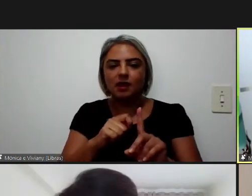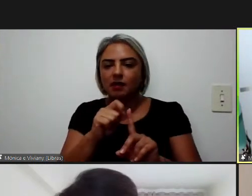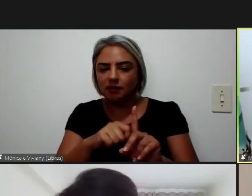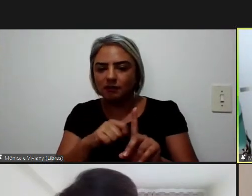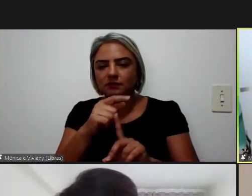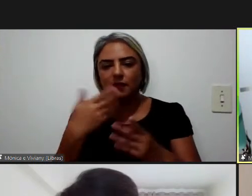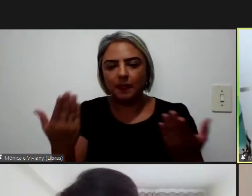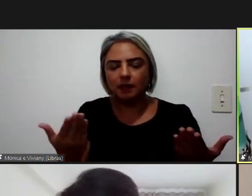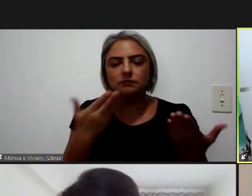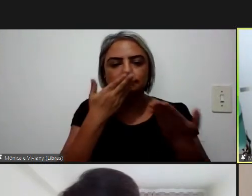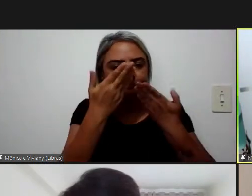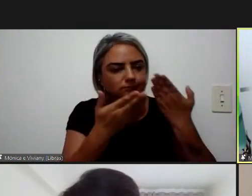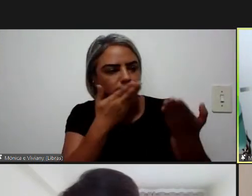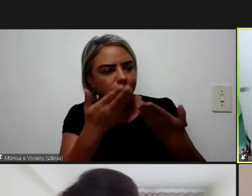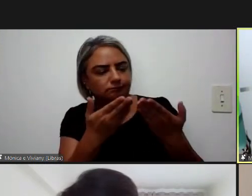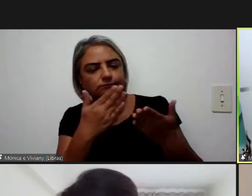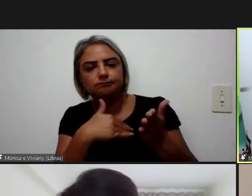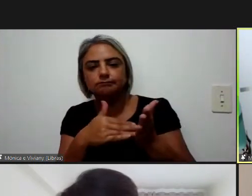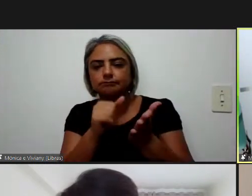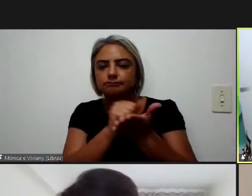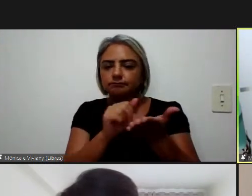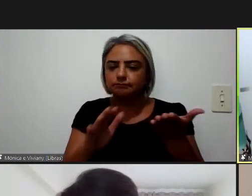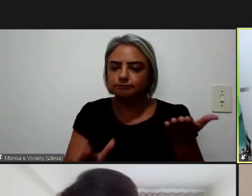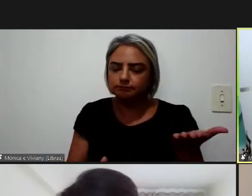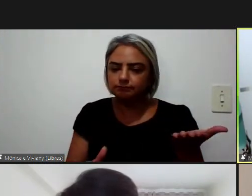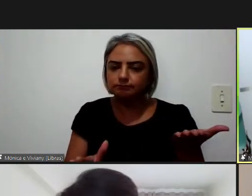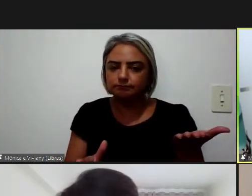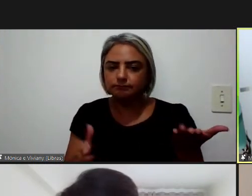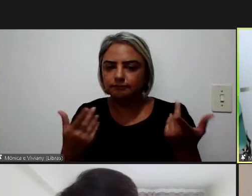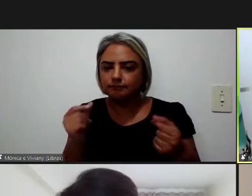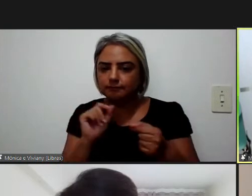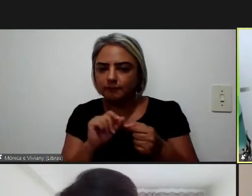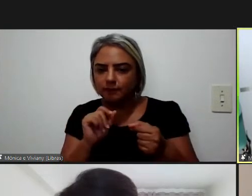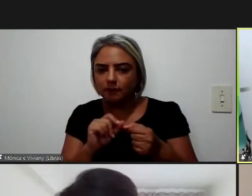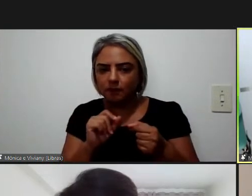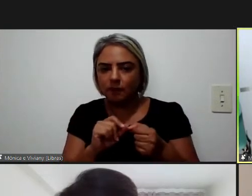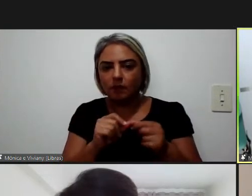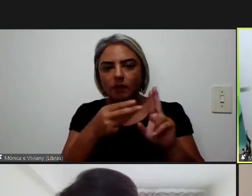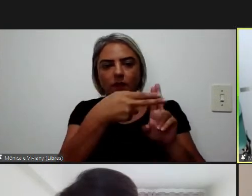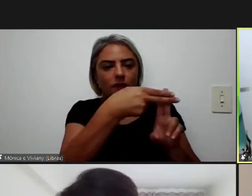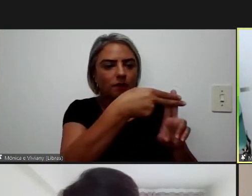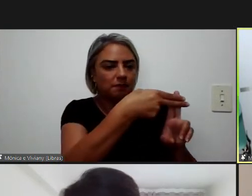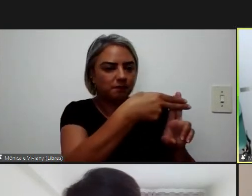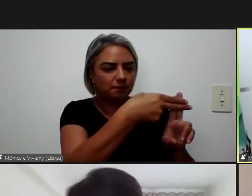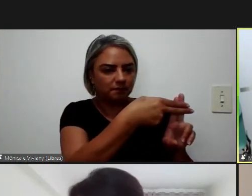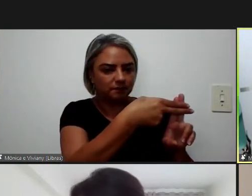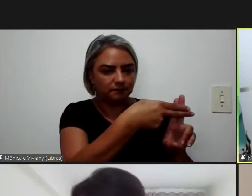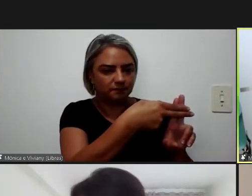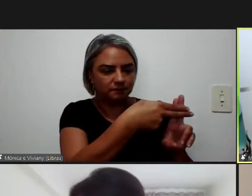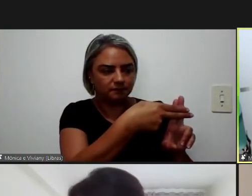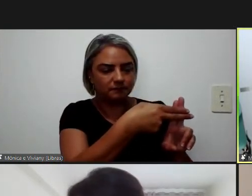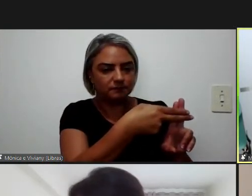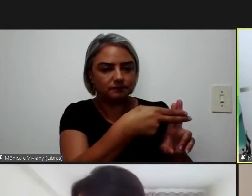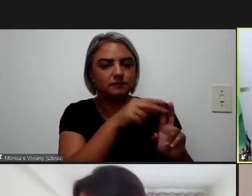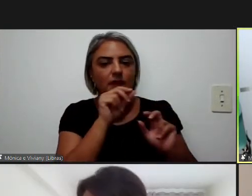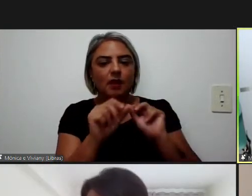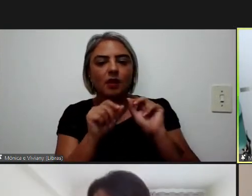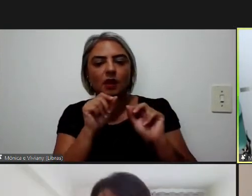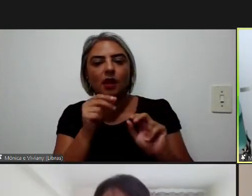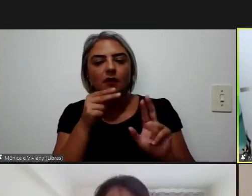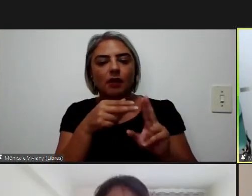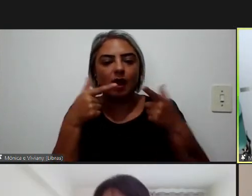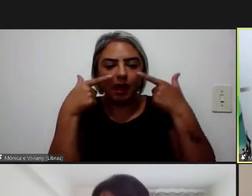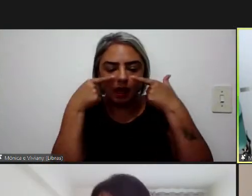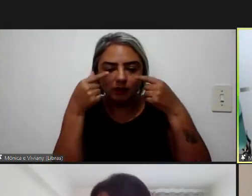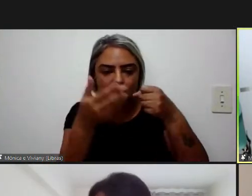we meet every month to treat of these actions that are related to the national